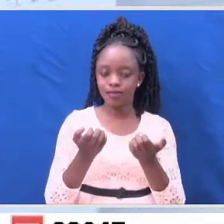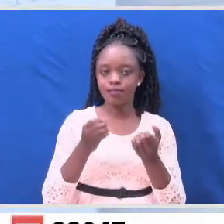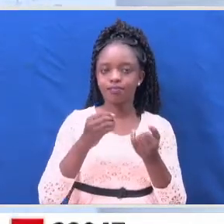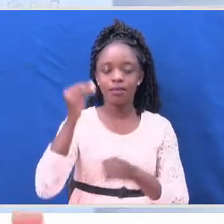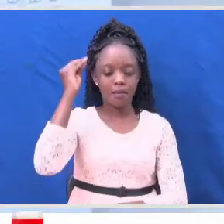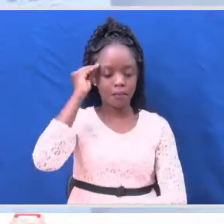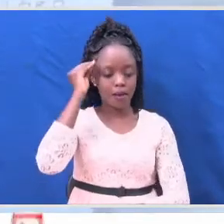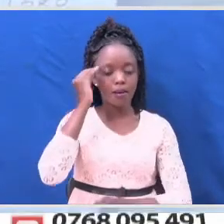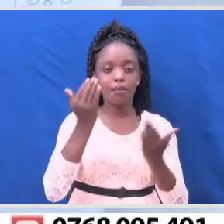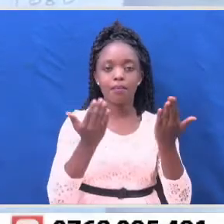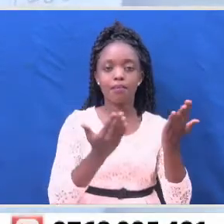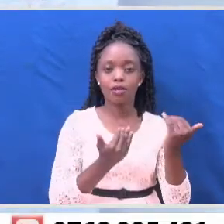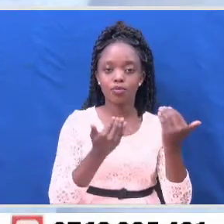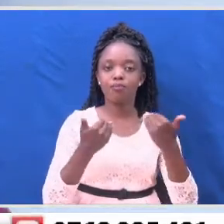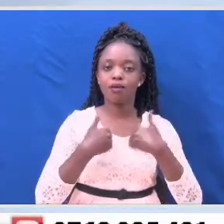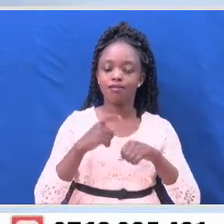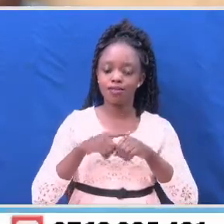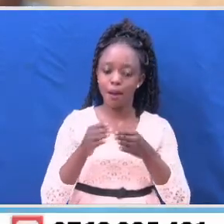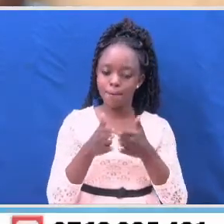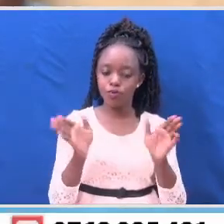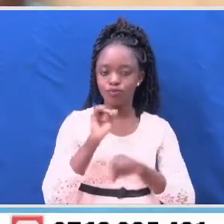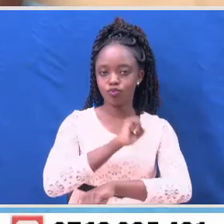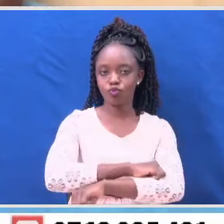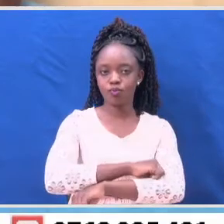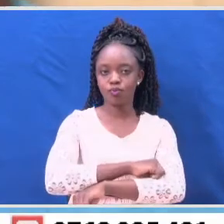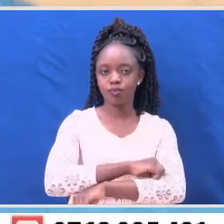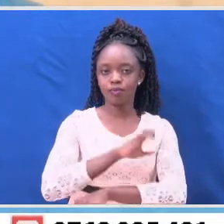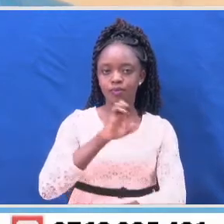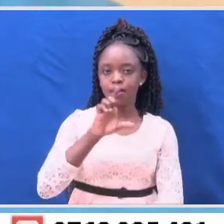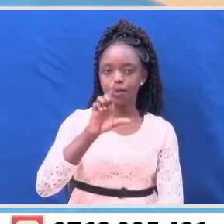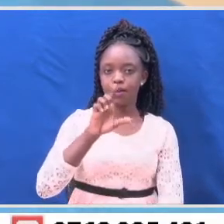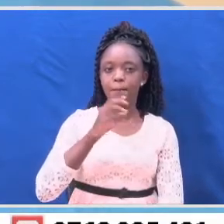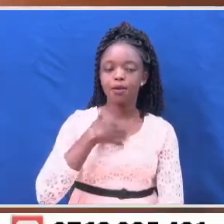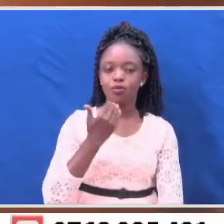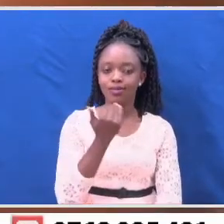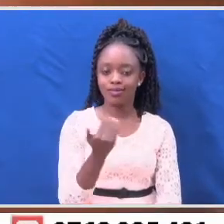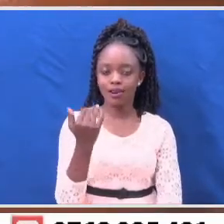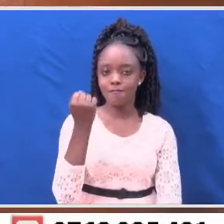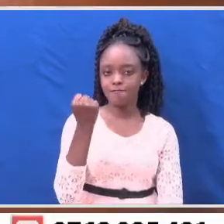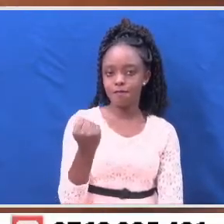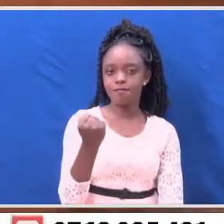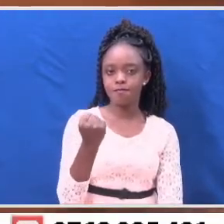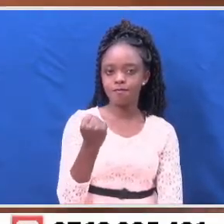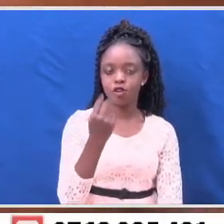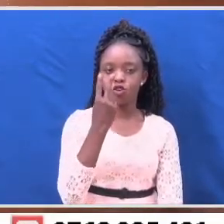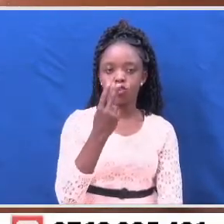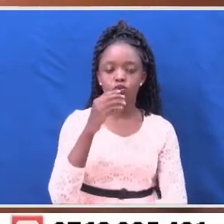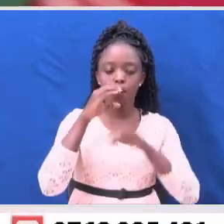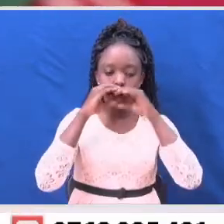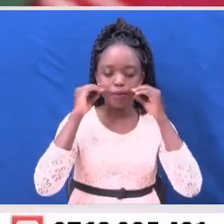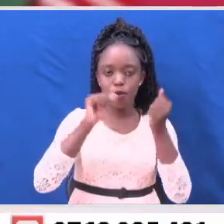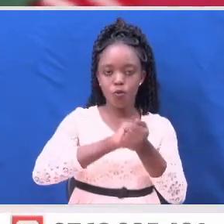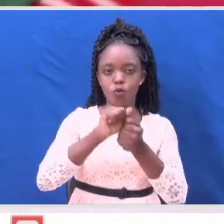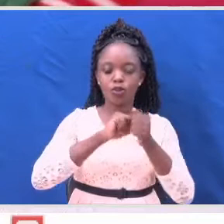learners are expected to have when they go back to school. Imali has planned to get each of her 5 children 2 washable face masks